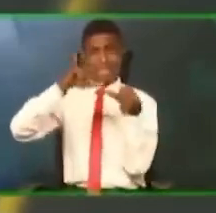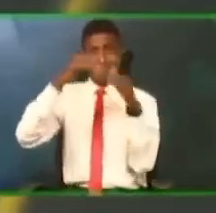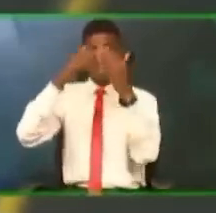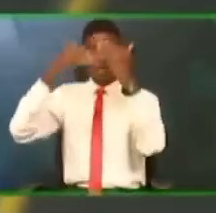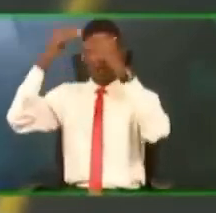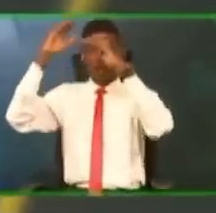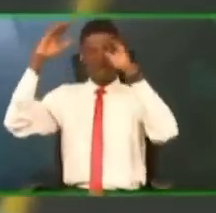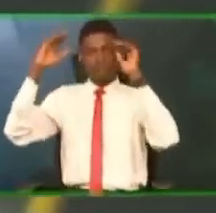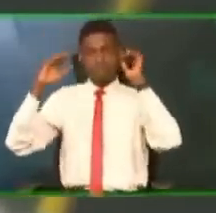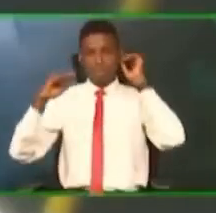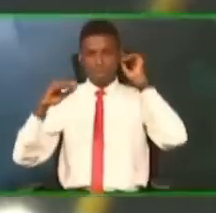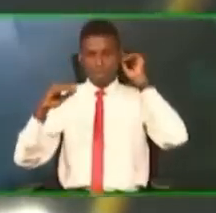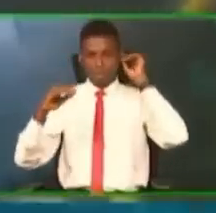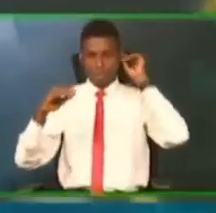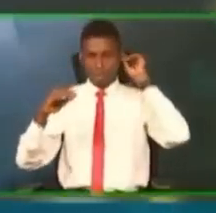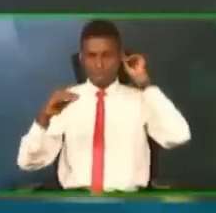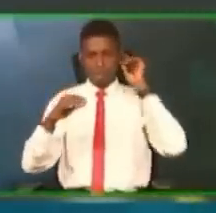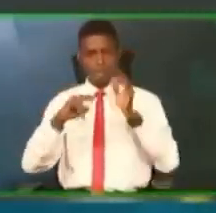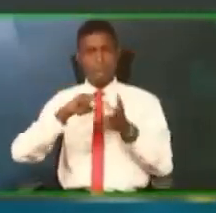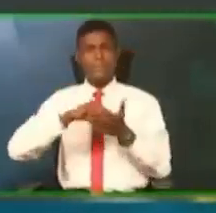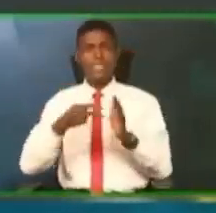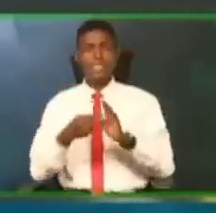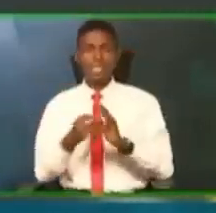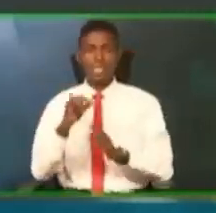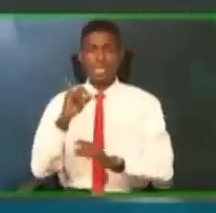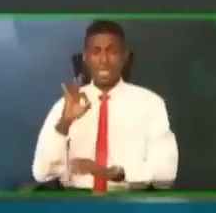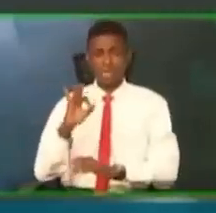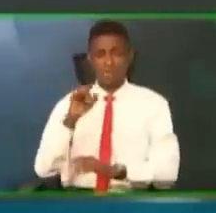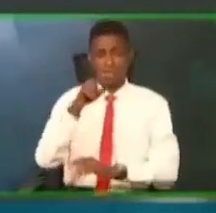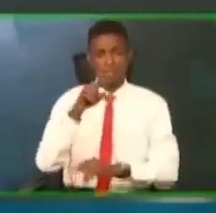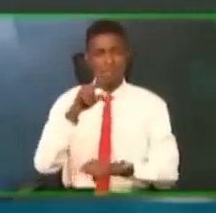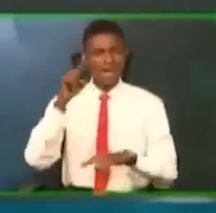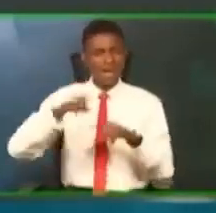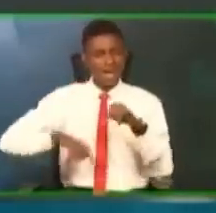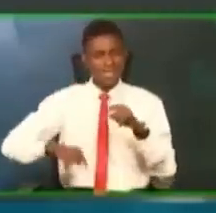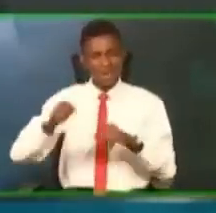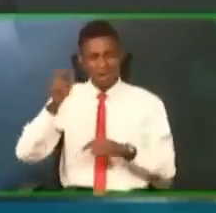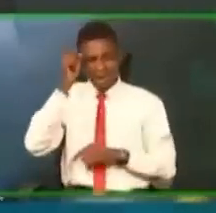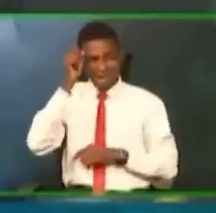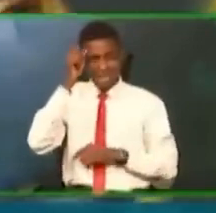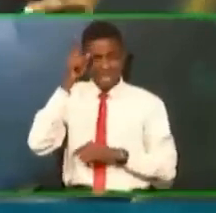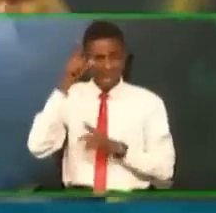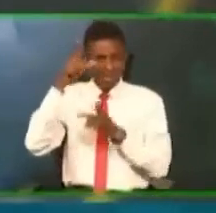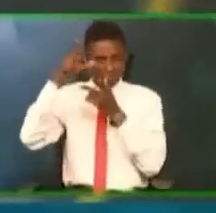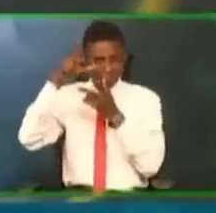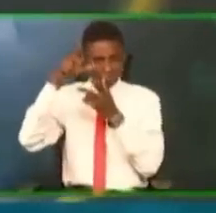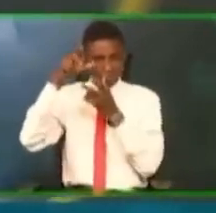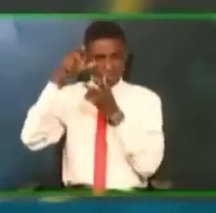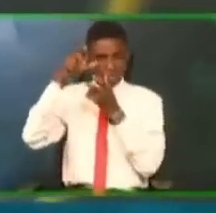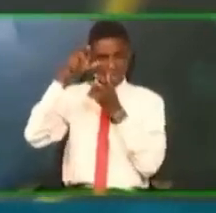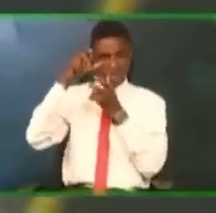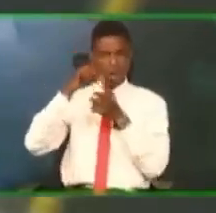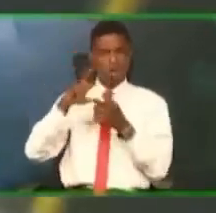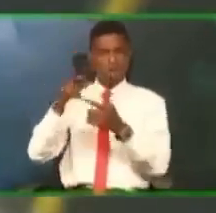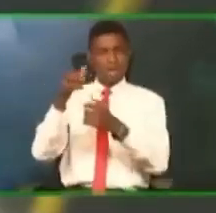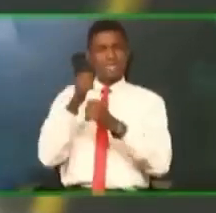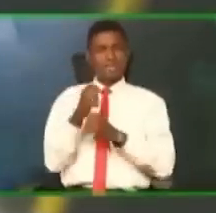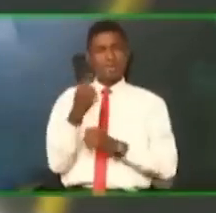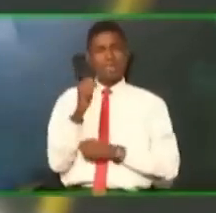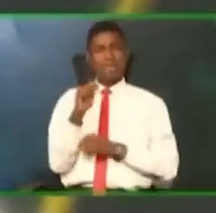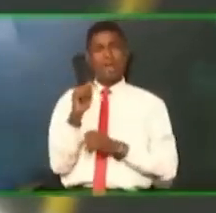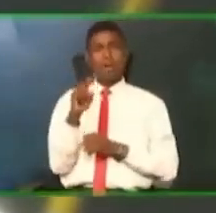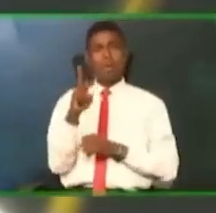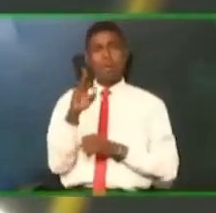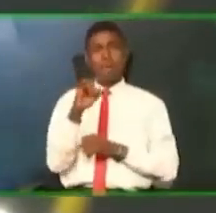That means if you cannot discern, perceive, or receive the will and the intent